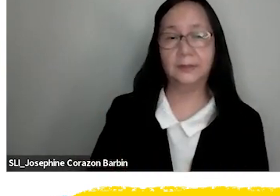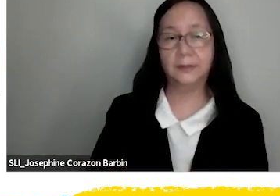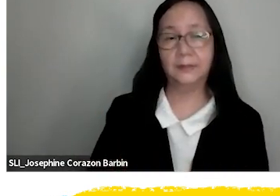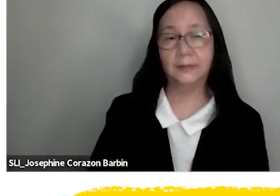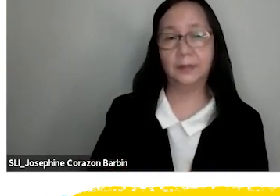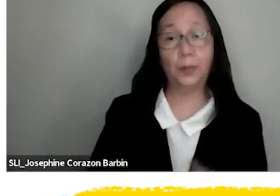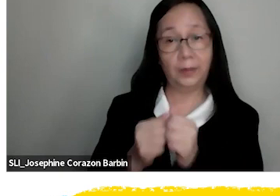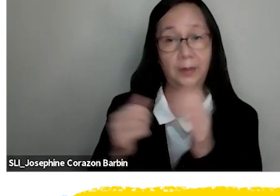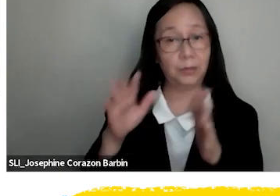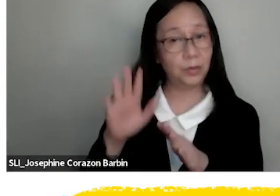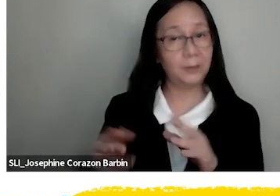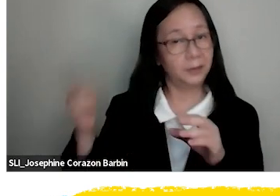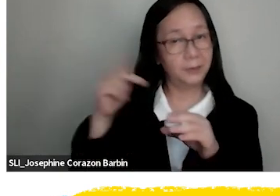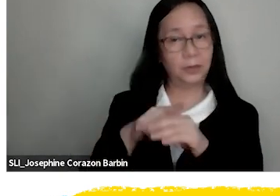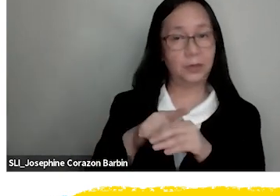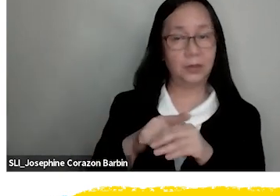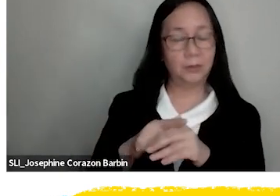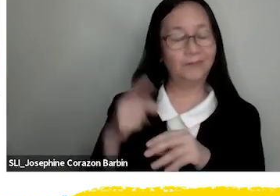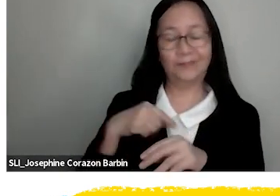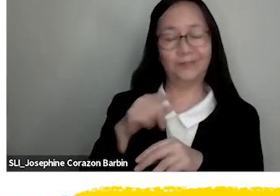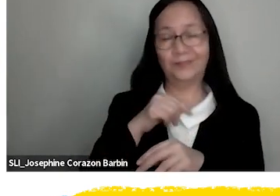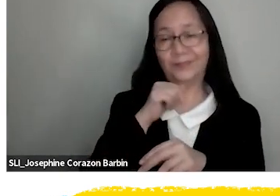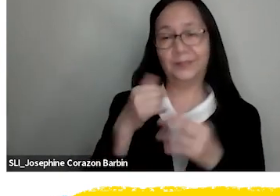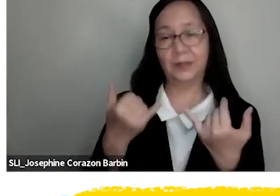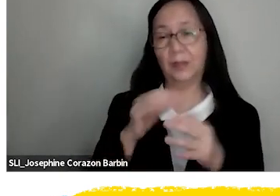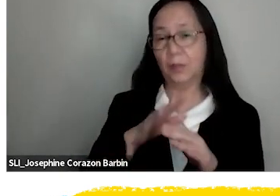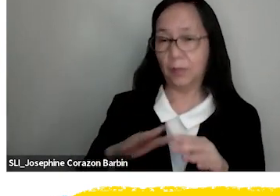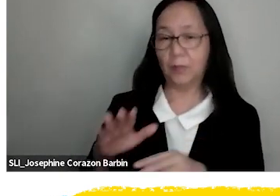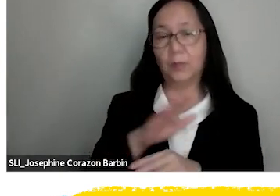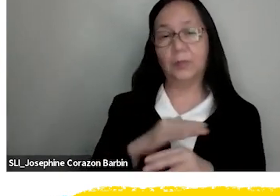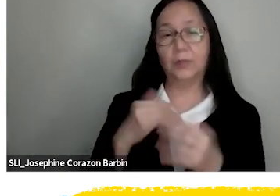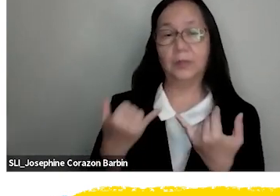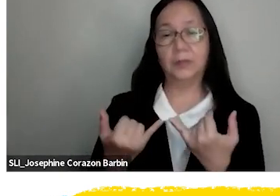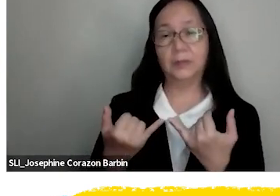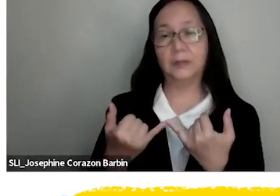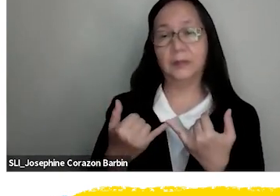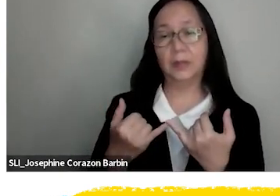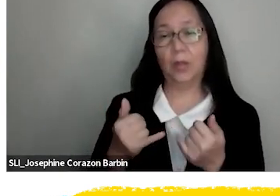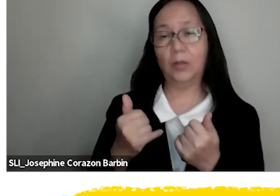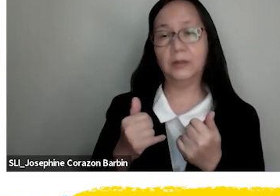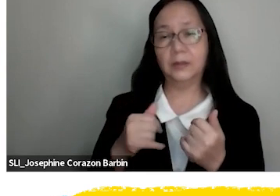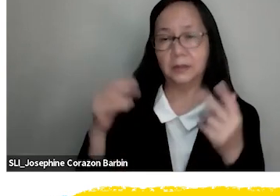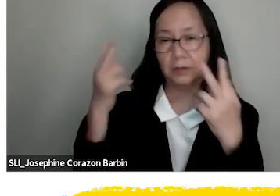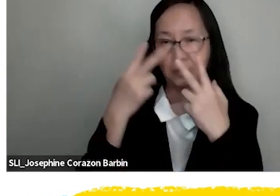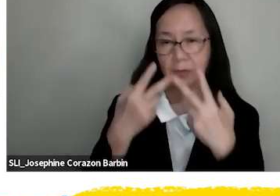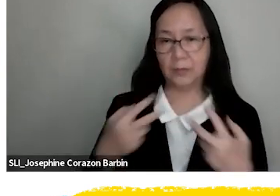Without child participation, we will not have all the this comprehensive